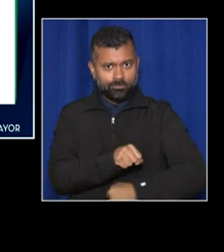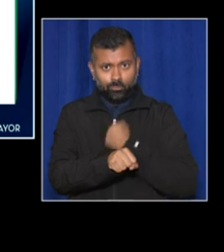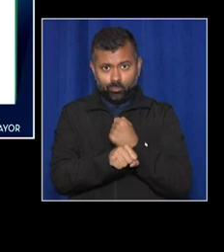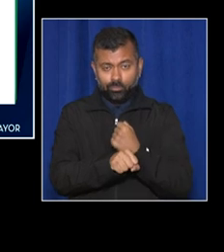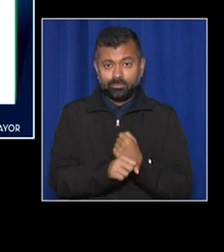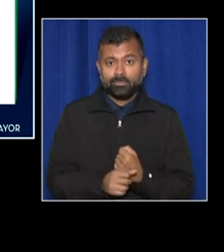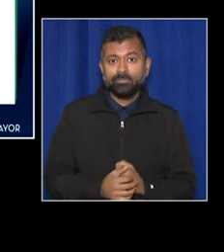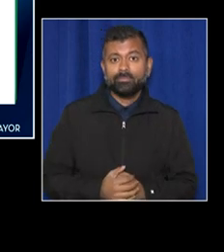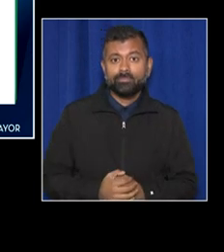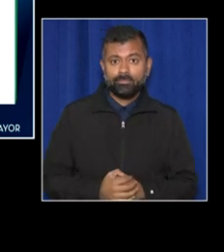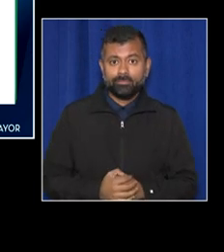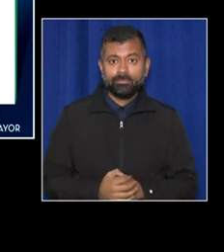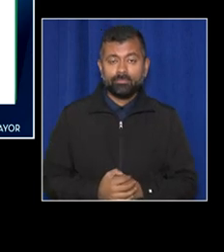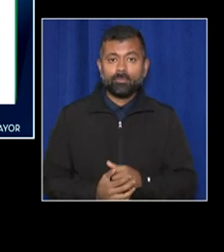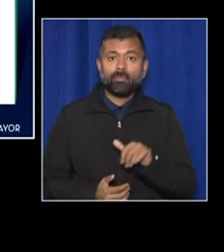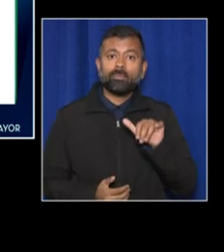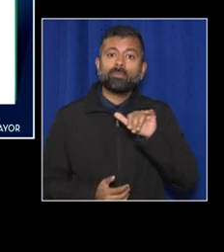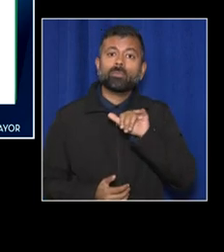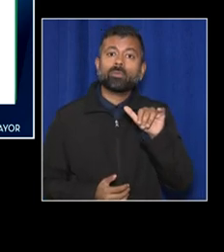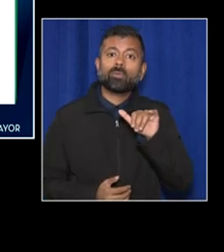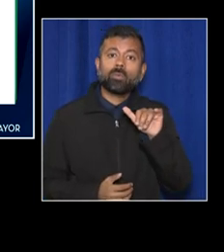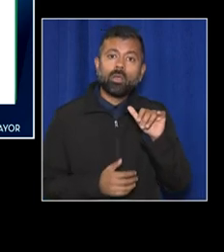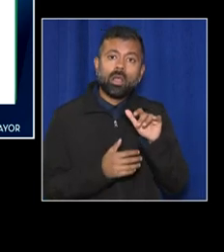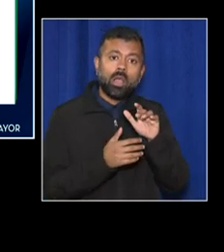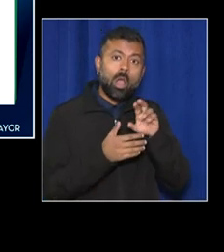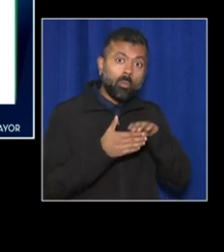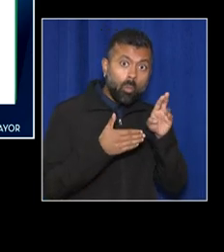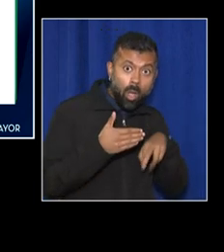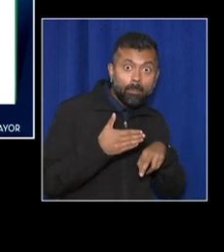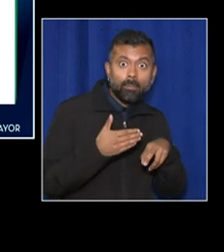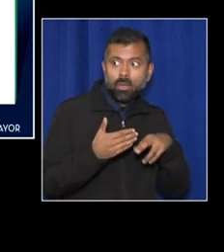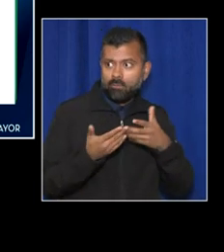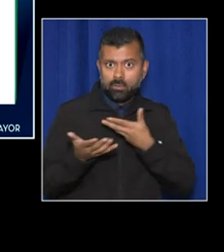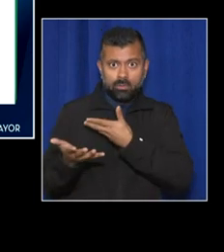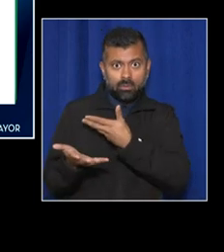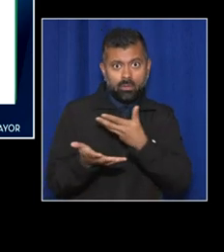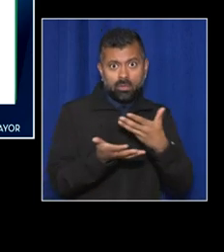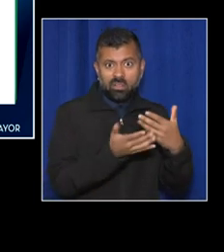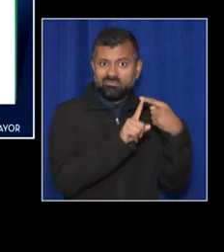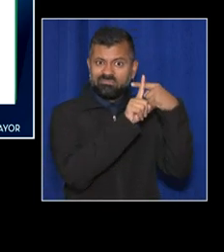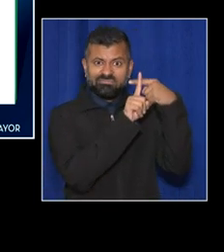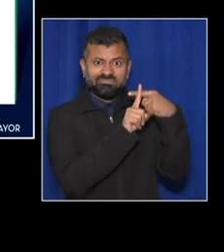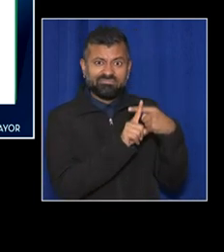with other very positive trends. We reduced crime by